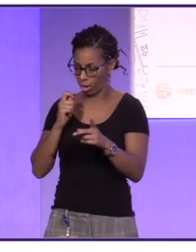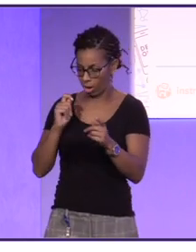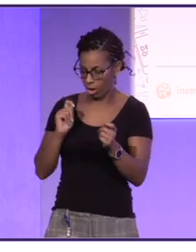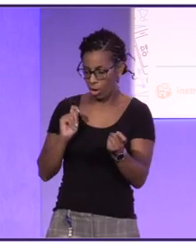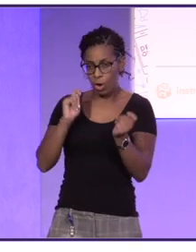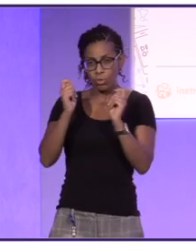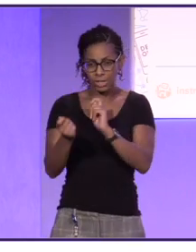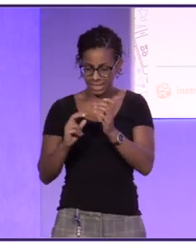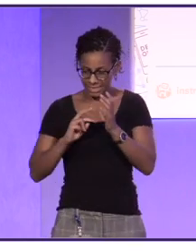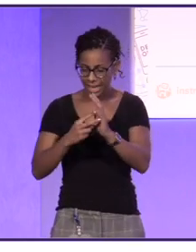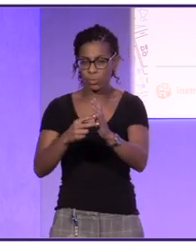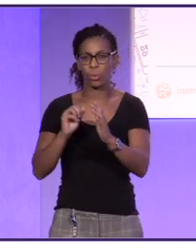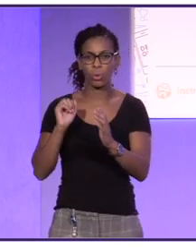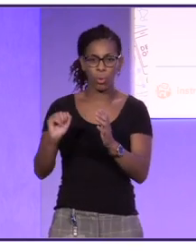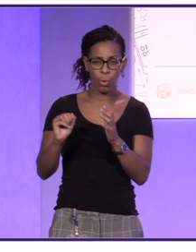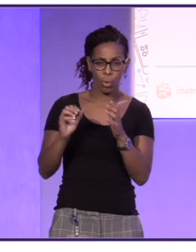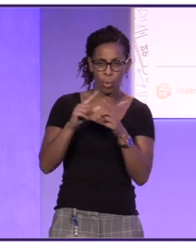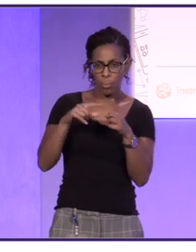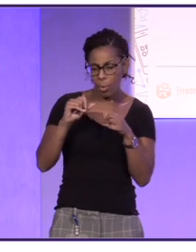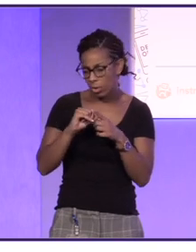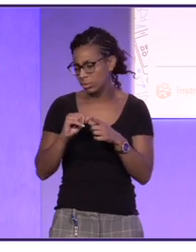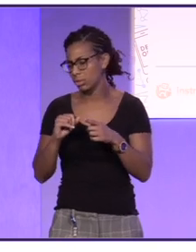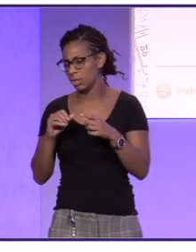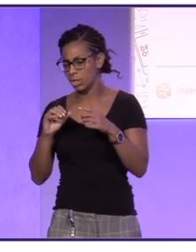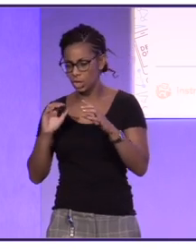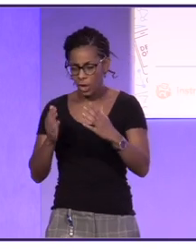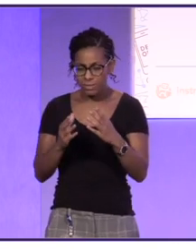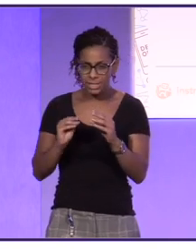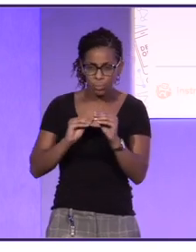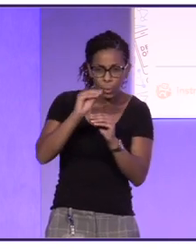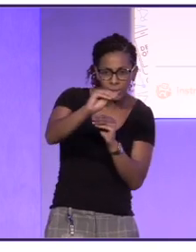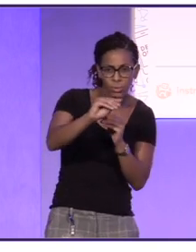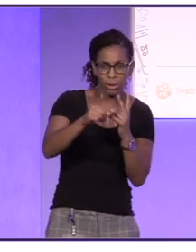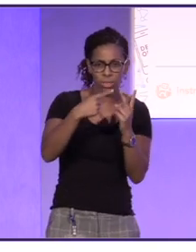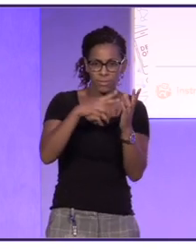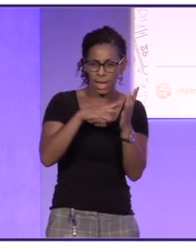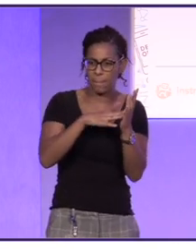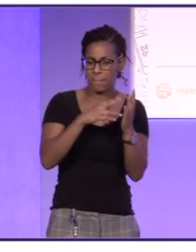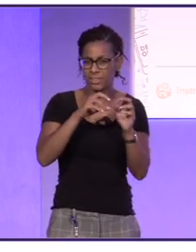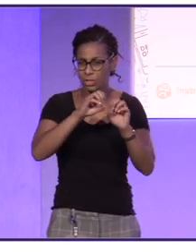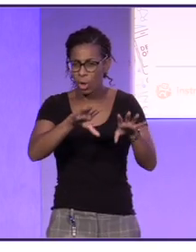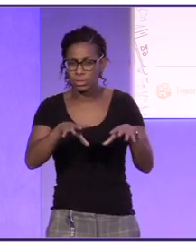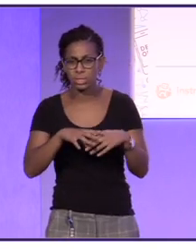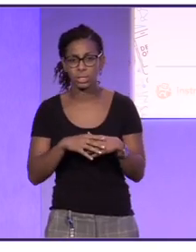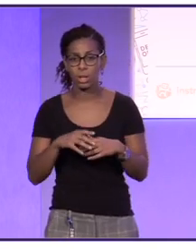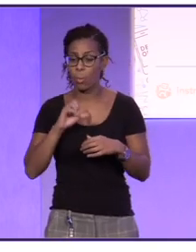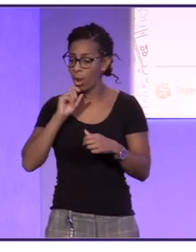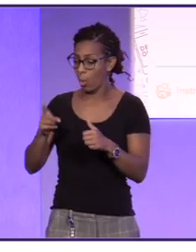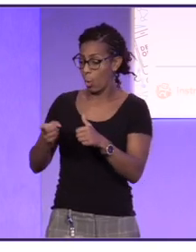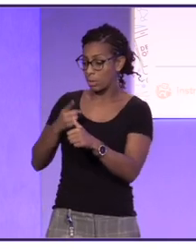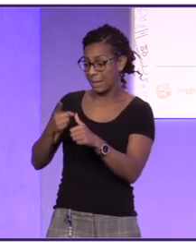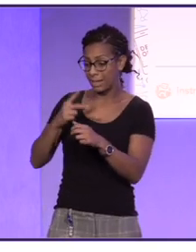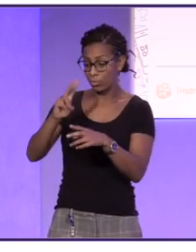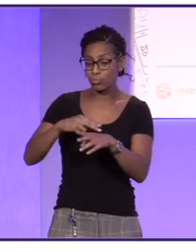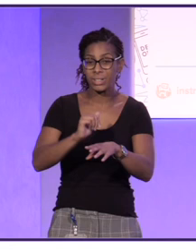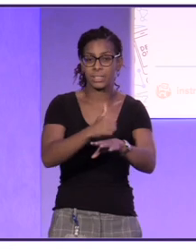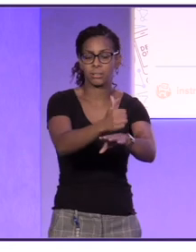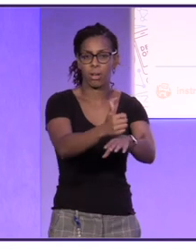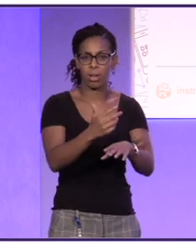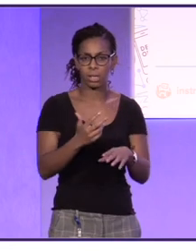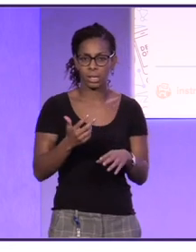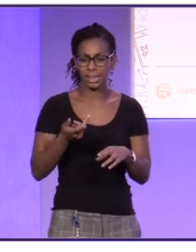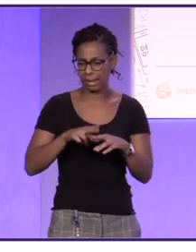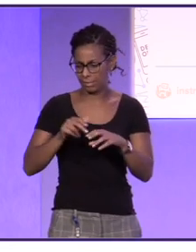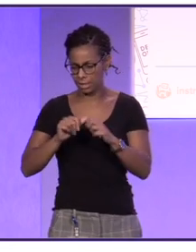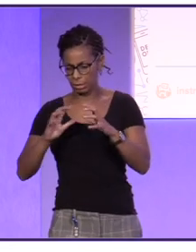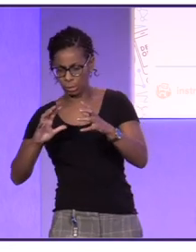pods, services, what have you, onto another VM if it gets lost. It will automatically restart when things are